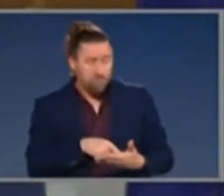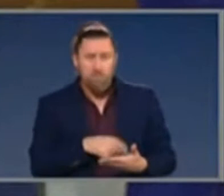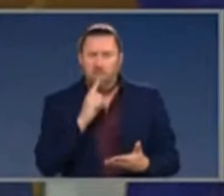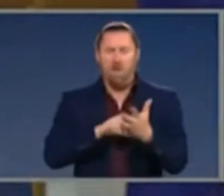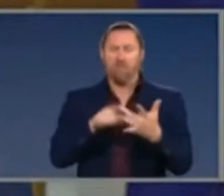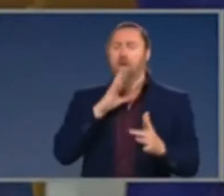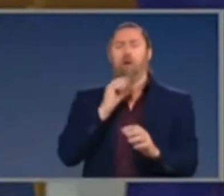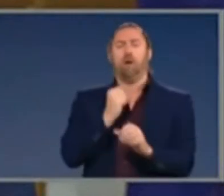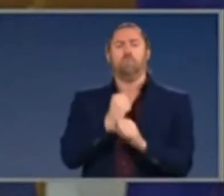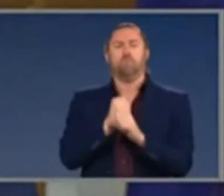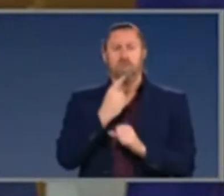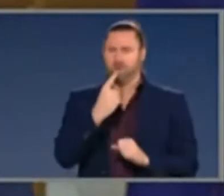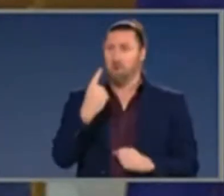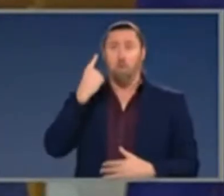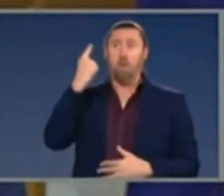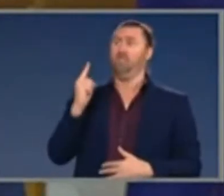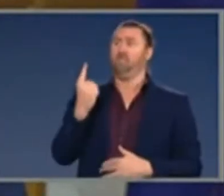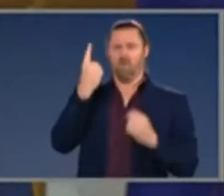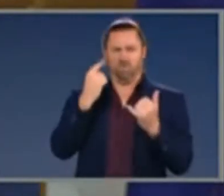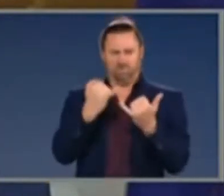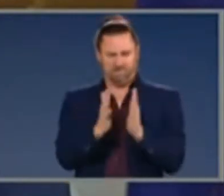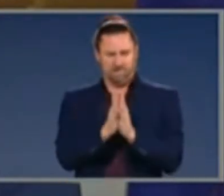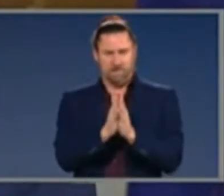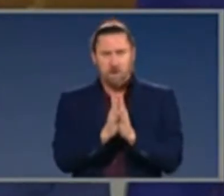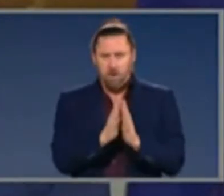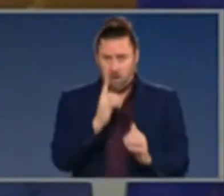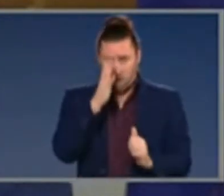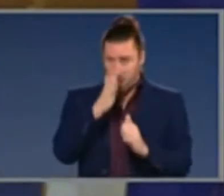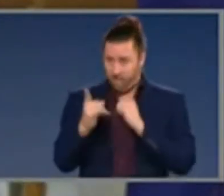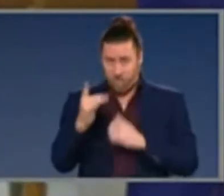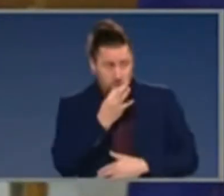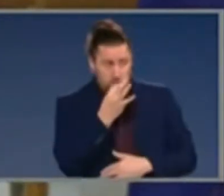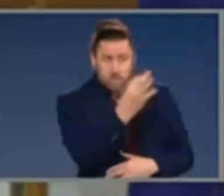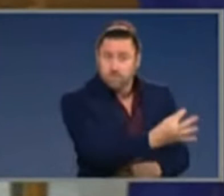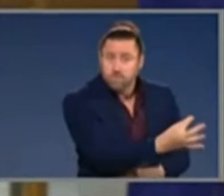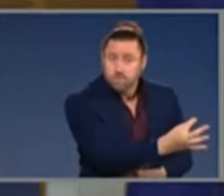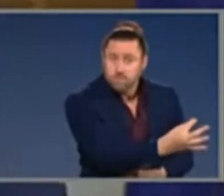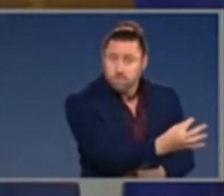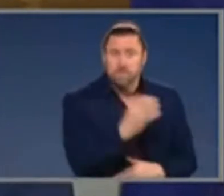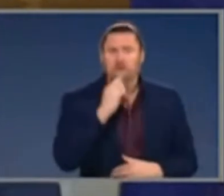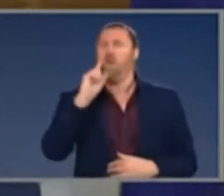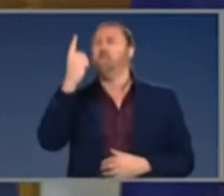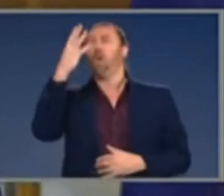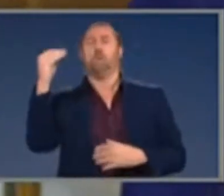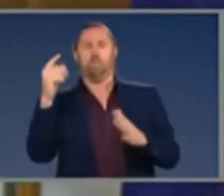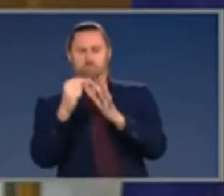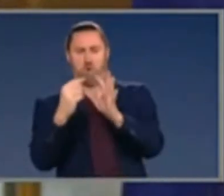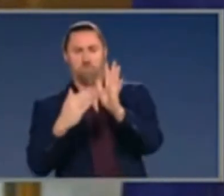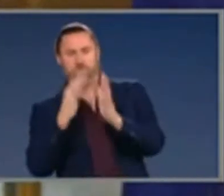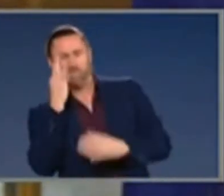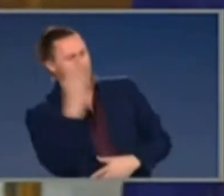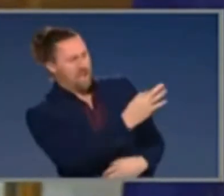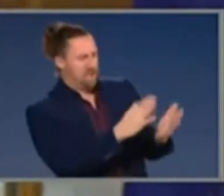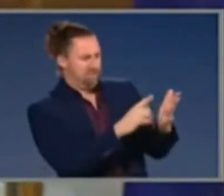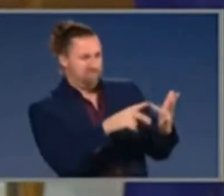communication they had with you about this matter was on Sunday, and you didn't make any direct requests. The first direct request came from the Prime Minister in a text message on Monday.